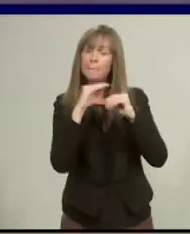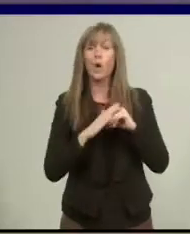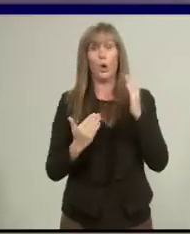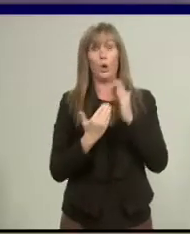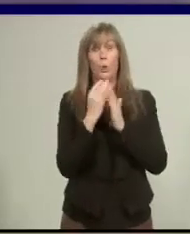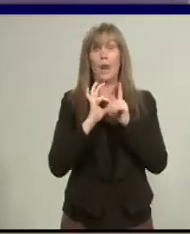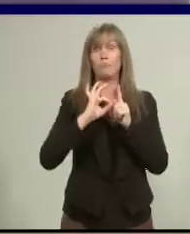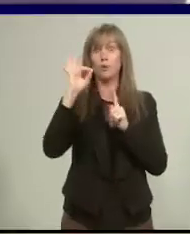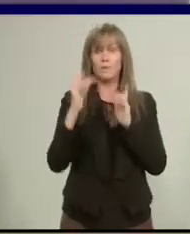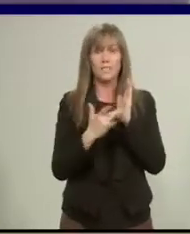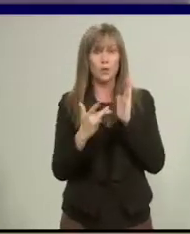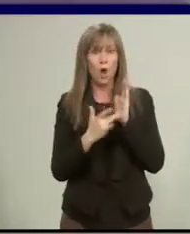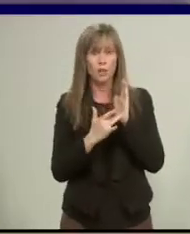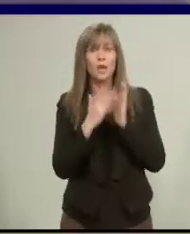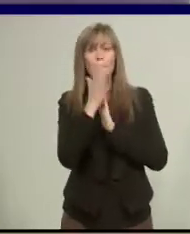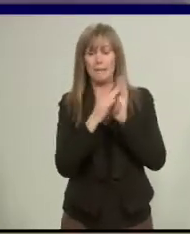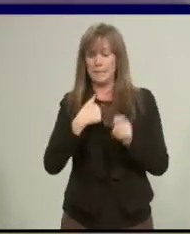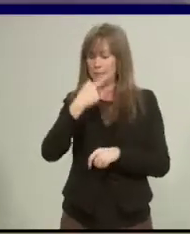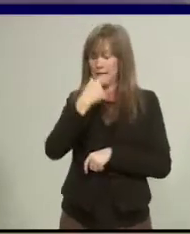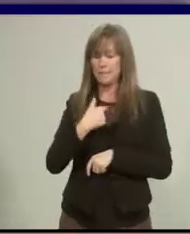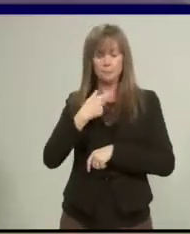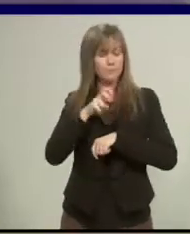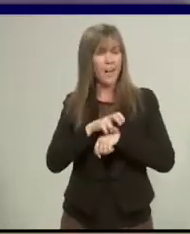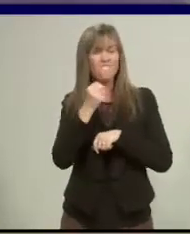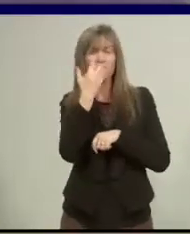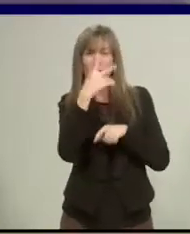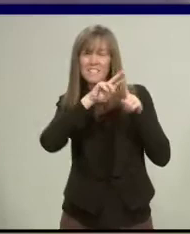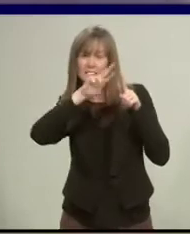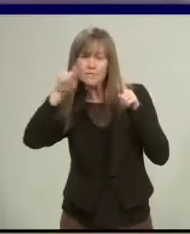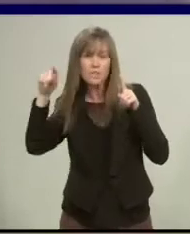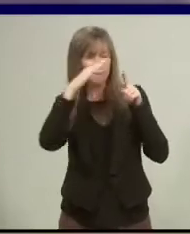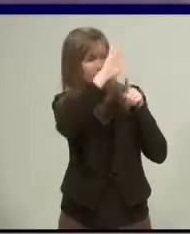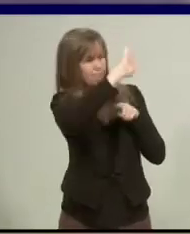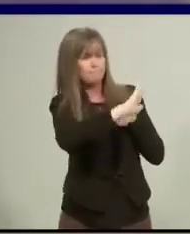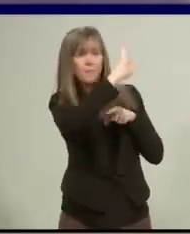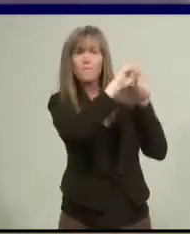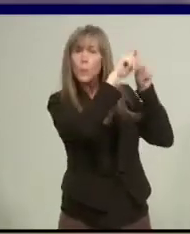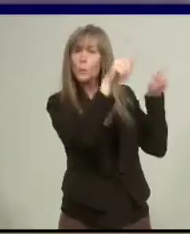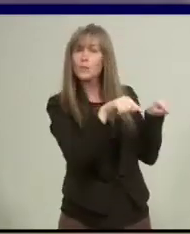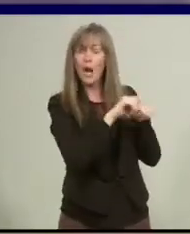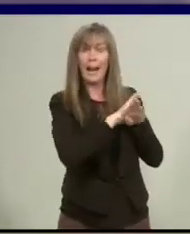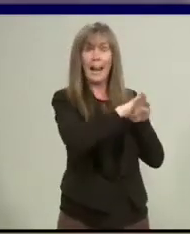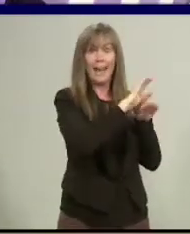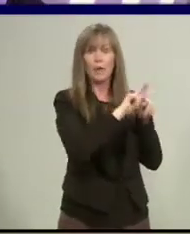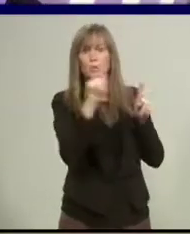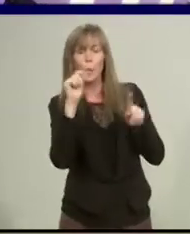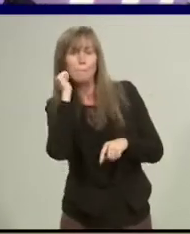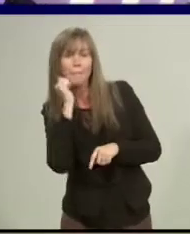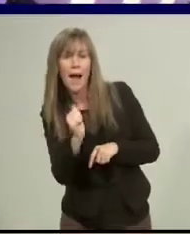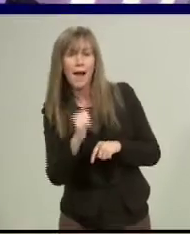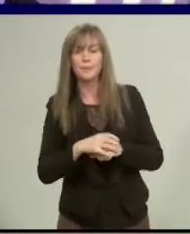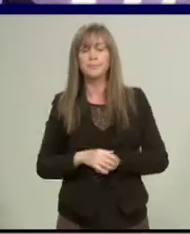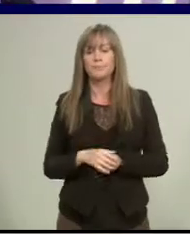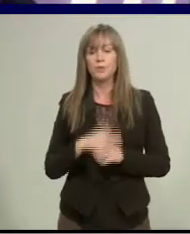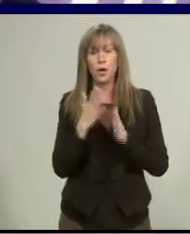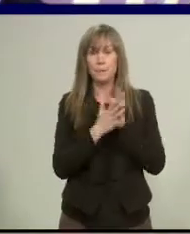improved technology allows the customer to choose from 5 different shades for their window, from clear to pitch black. And that's the position that you